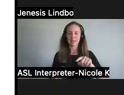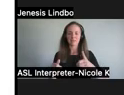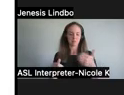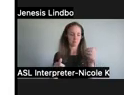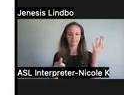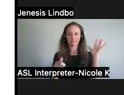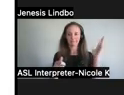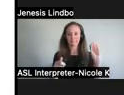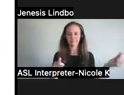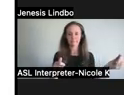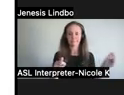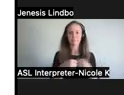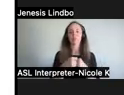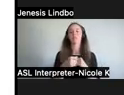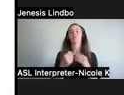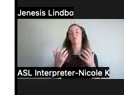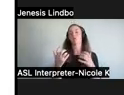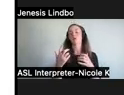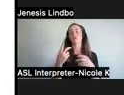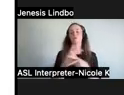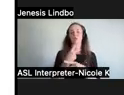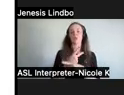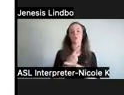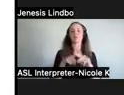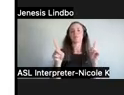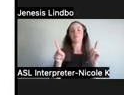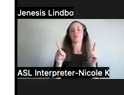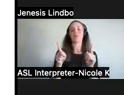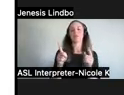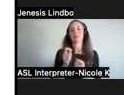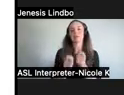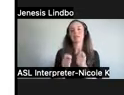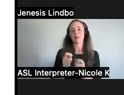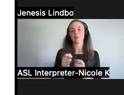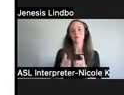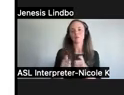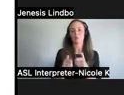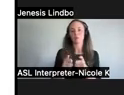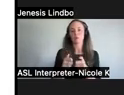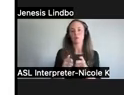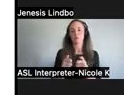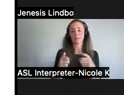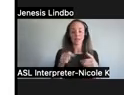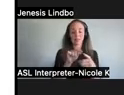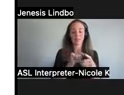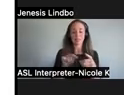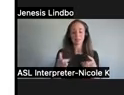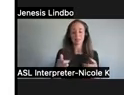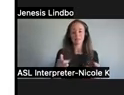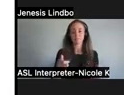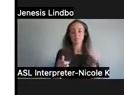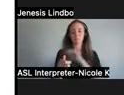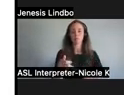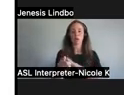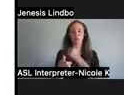amputation. So we want to look at different adaptive controllers where we can move these buttons to other parts of their body where they can access